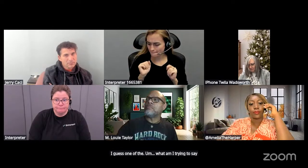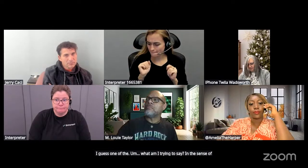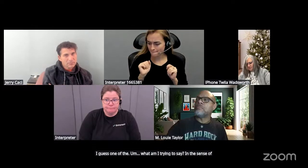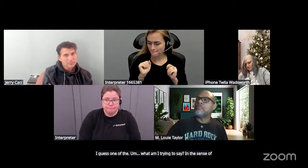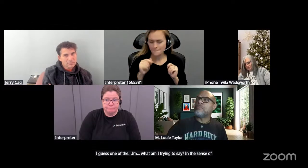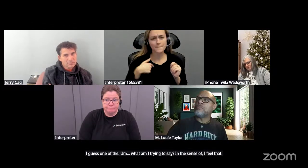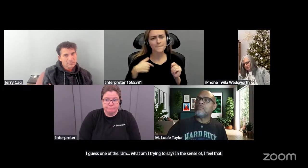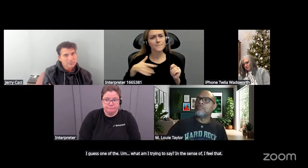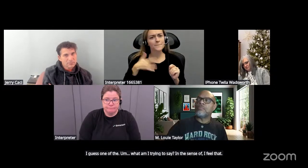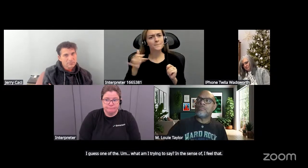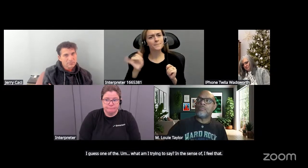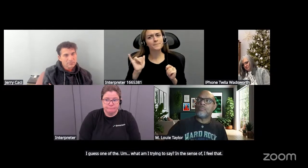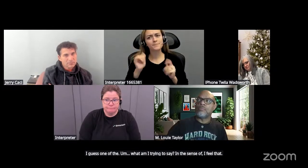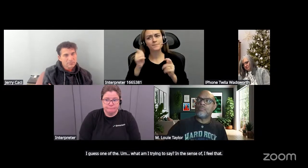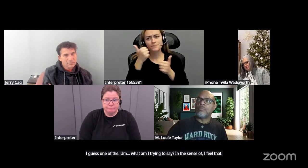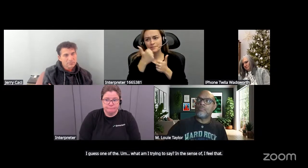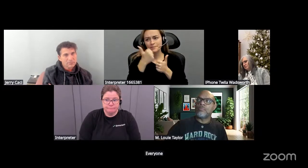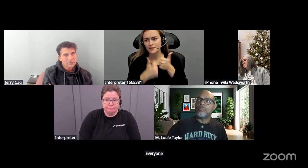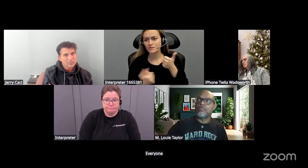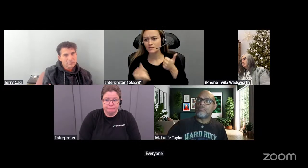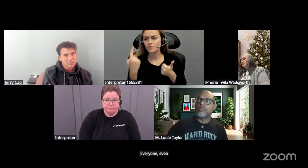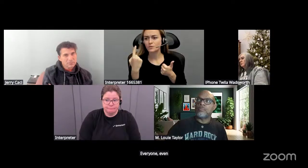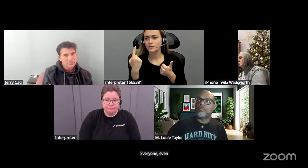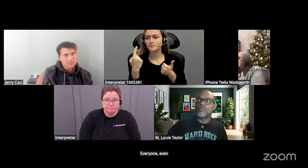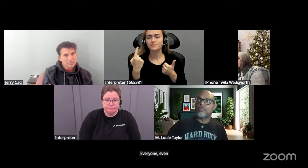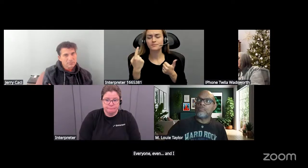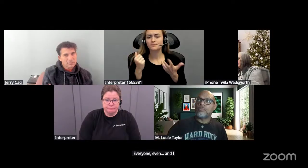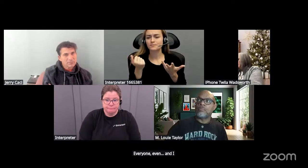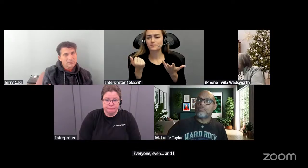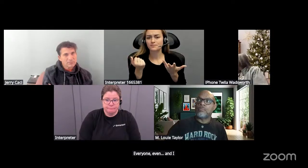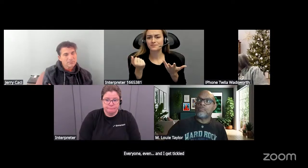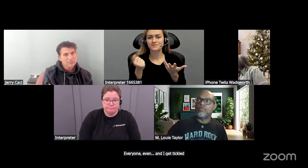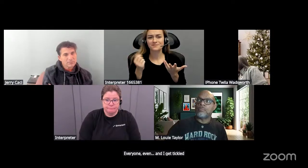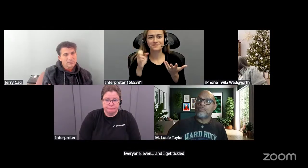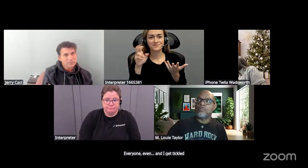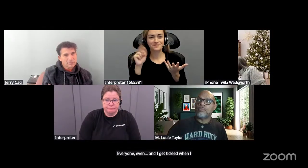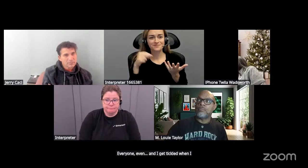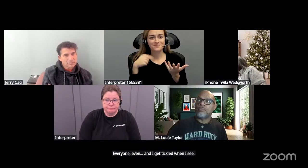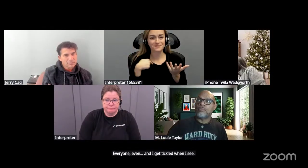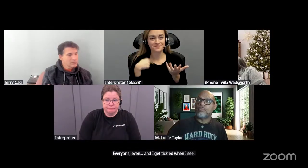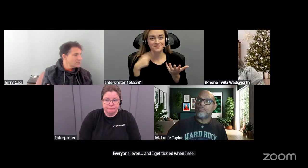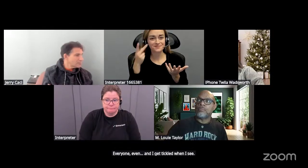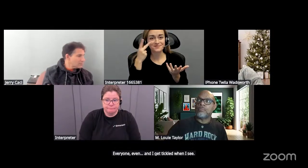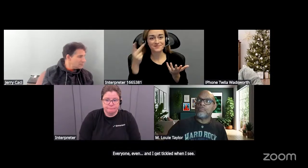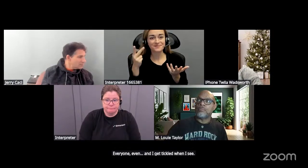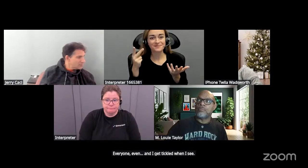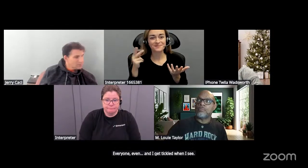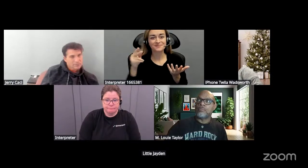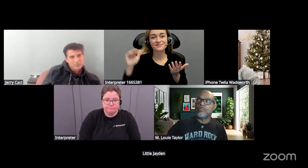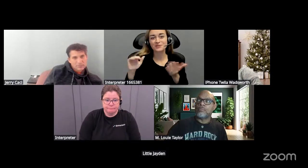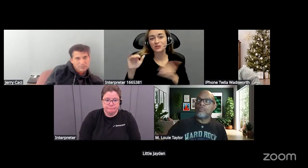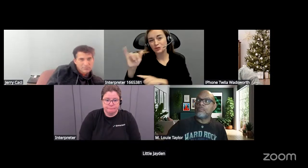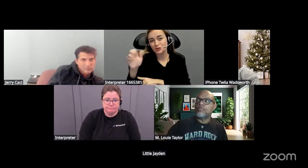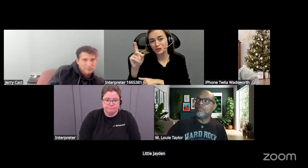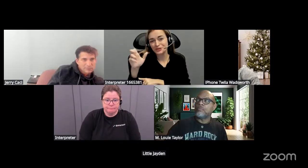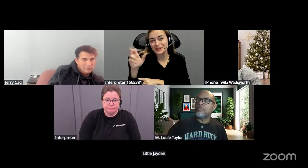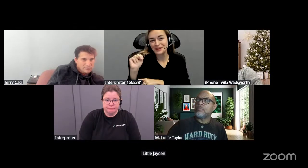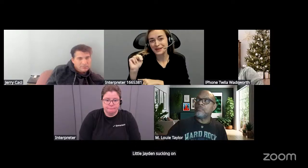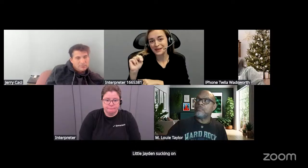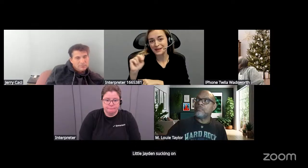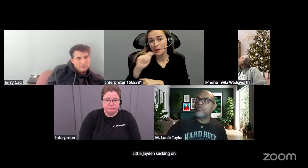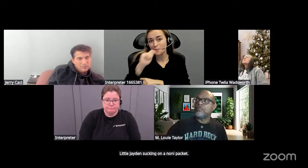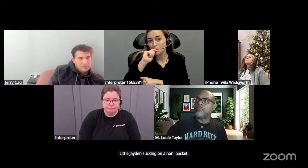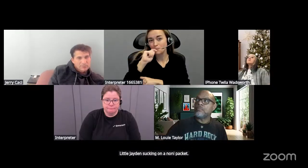feel that everyone, even and I get tickled when I see little Jaden sucking on a noni